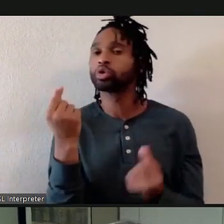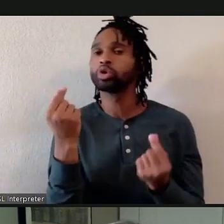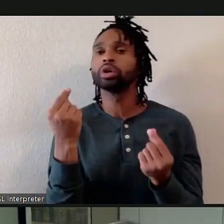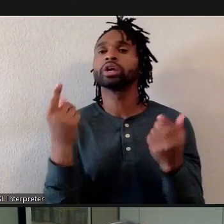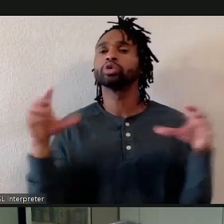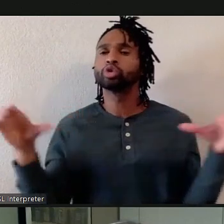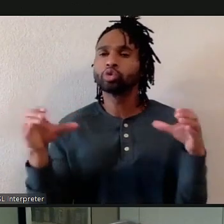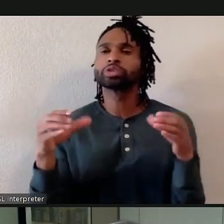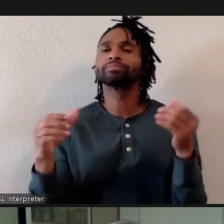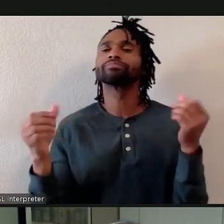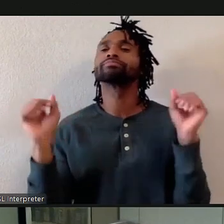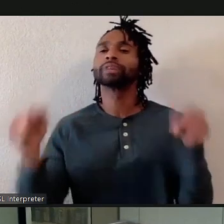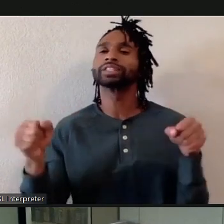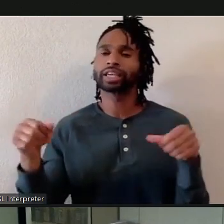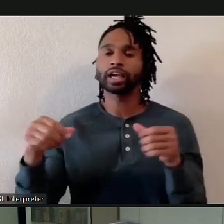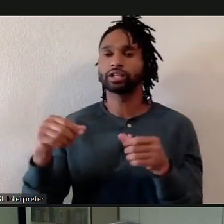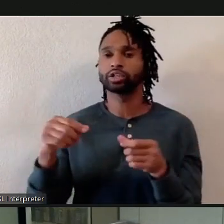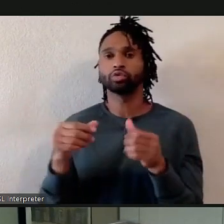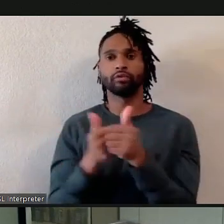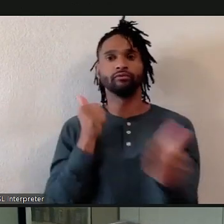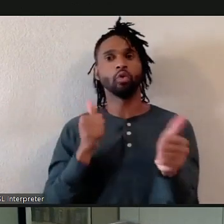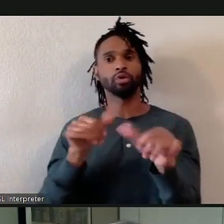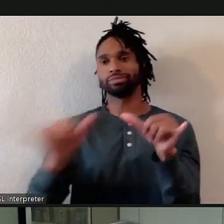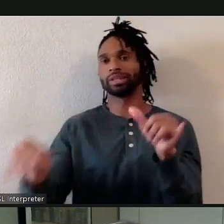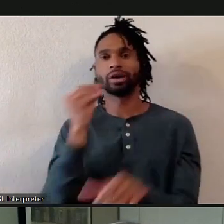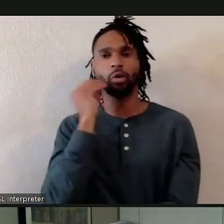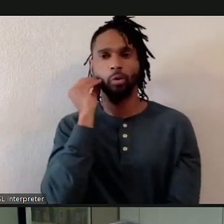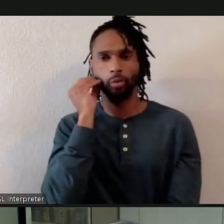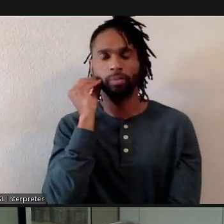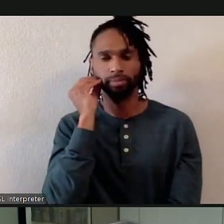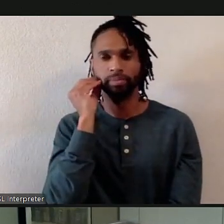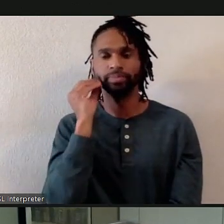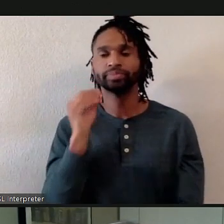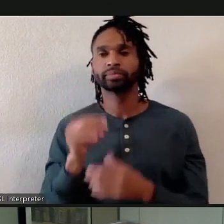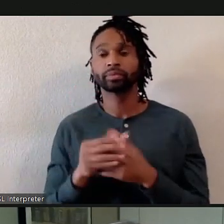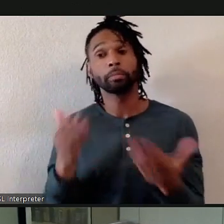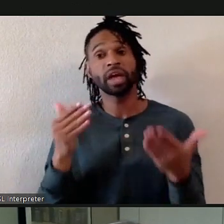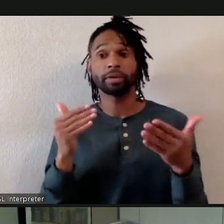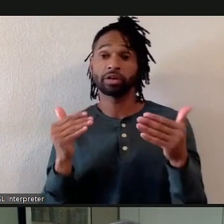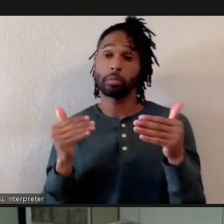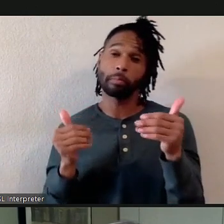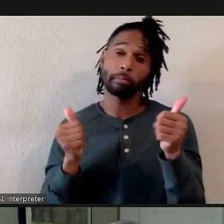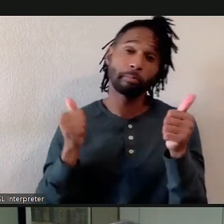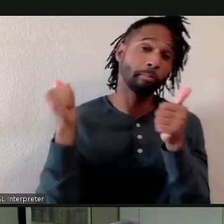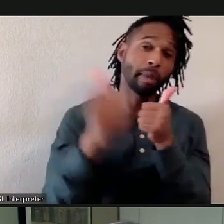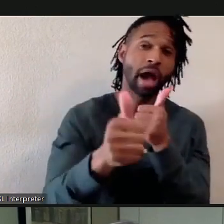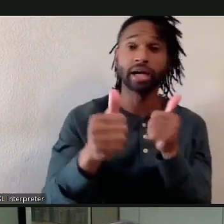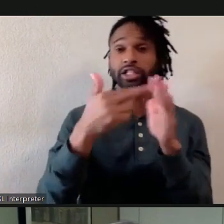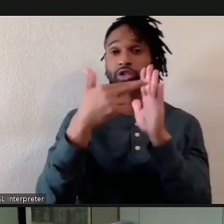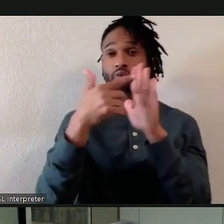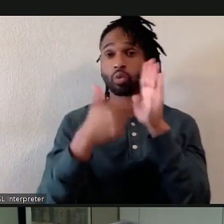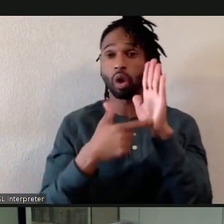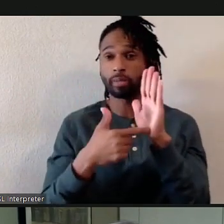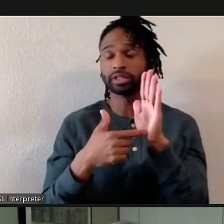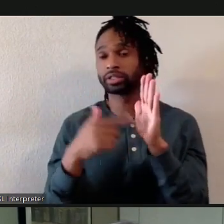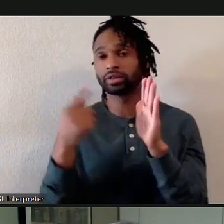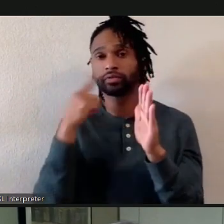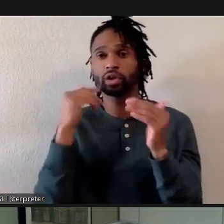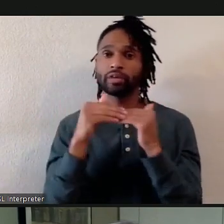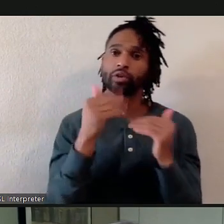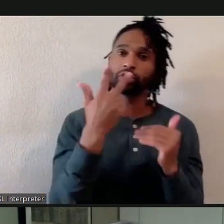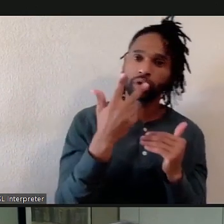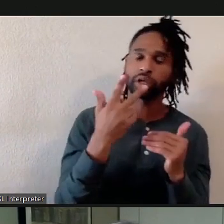possibly can to avoid staying at home, and may very well go beyond the requirements of level 3 orange, or reducing